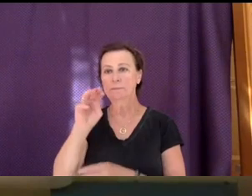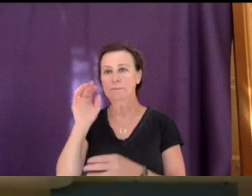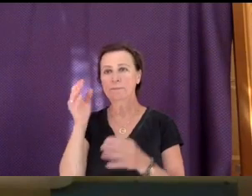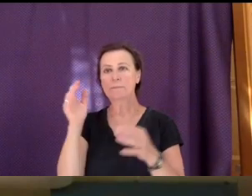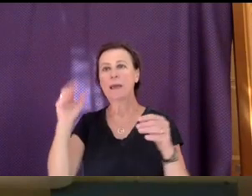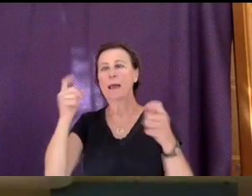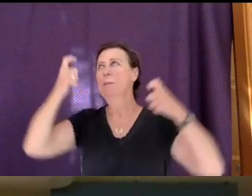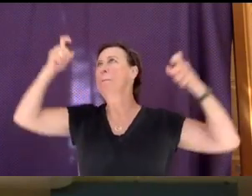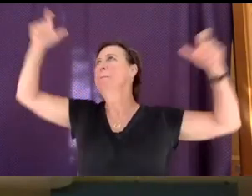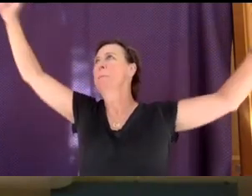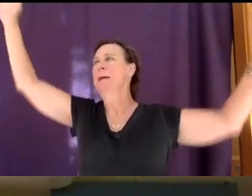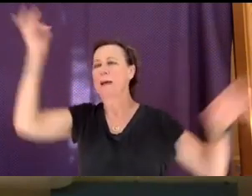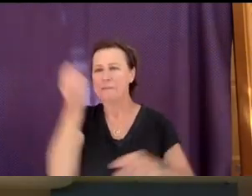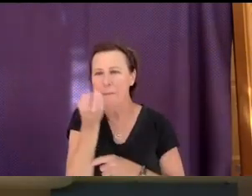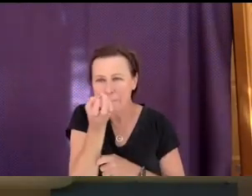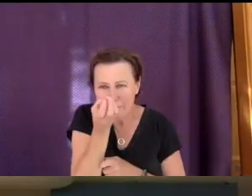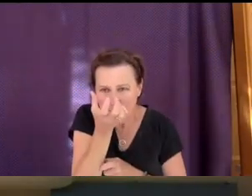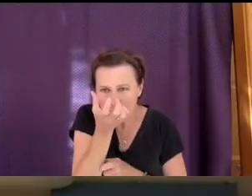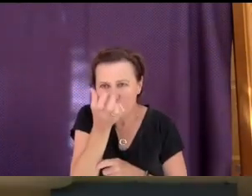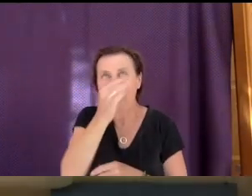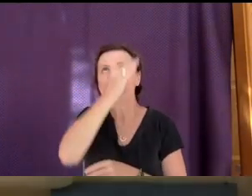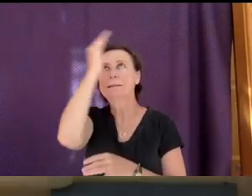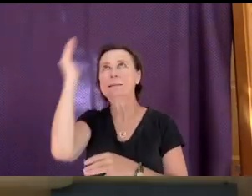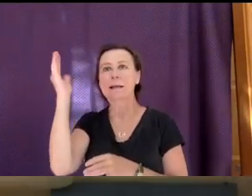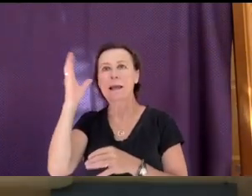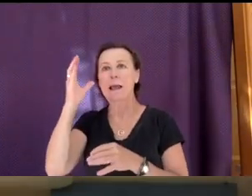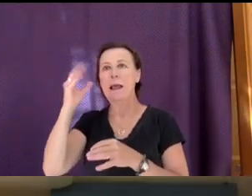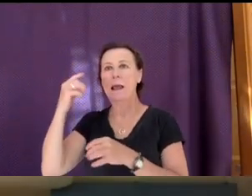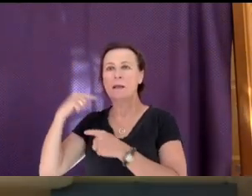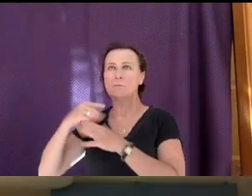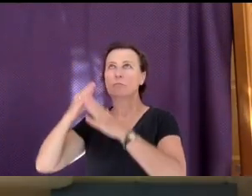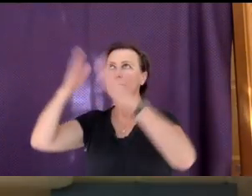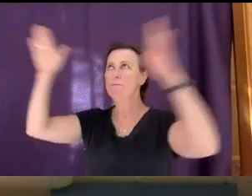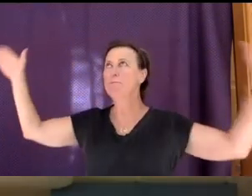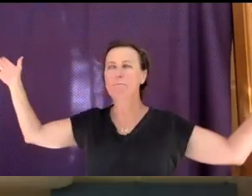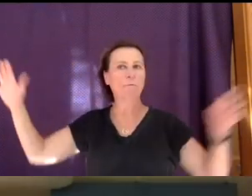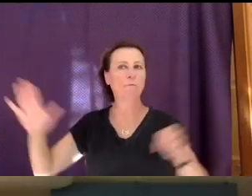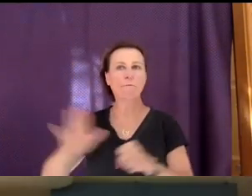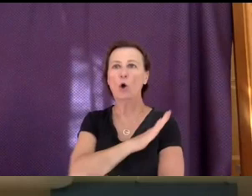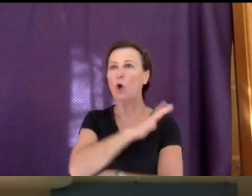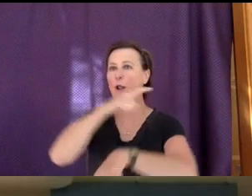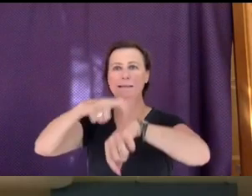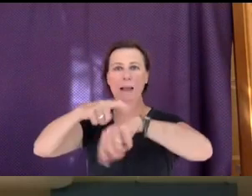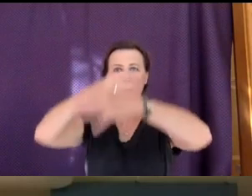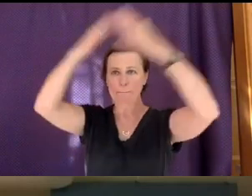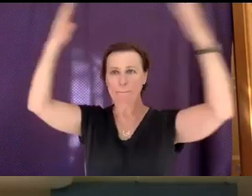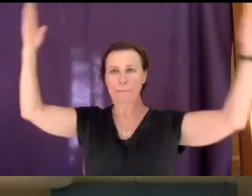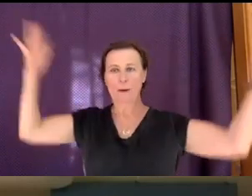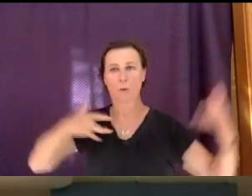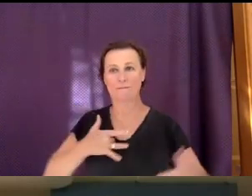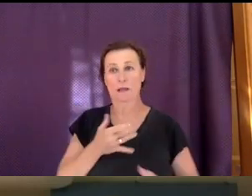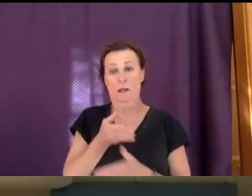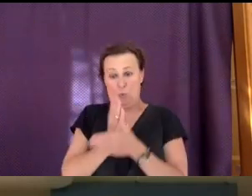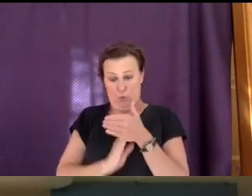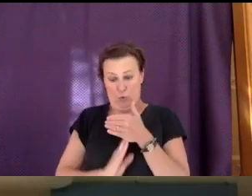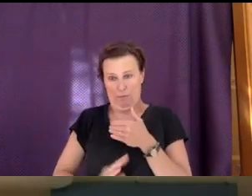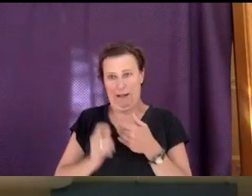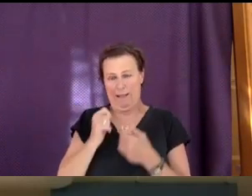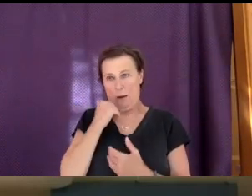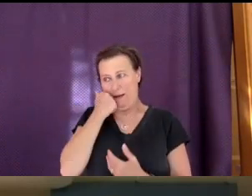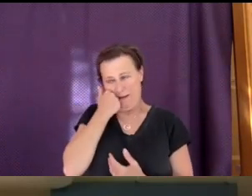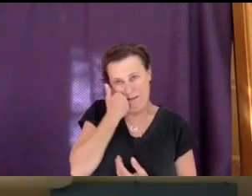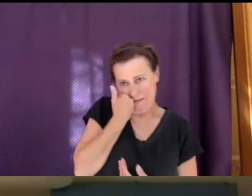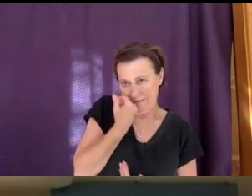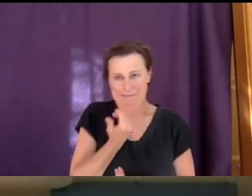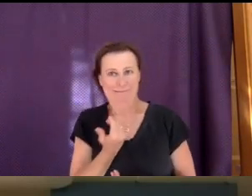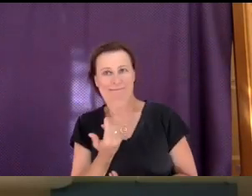space, and the vastness of time, feel humbled, humiliated even,